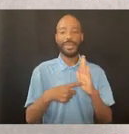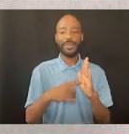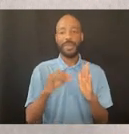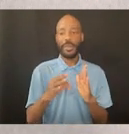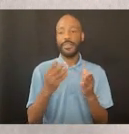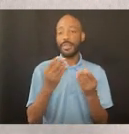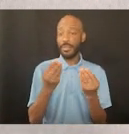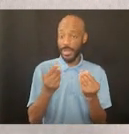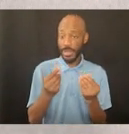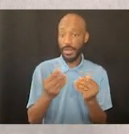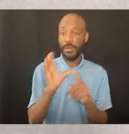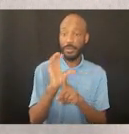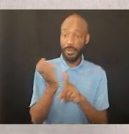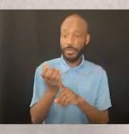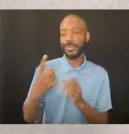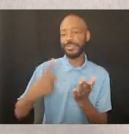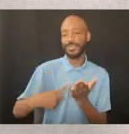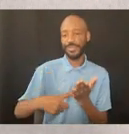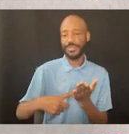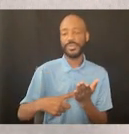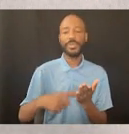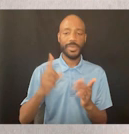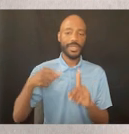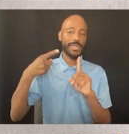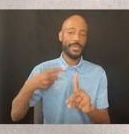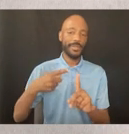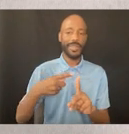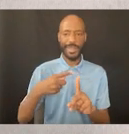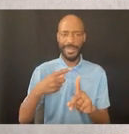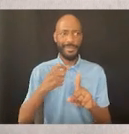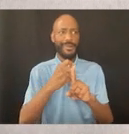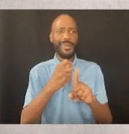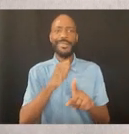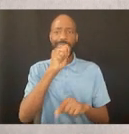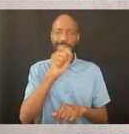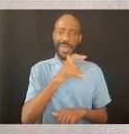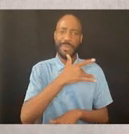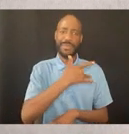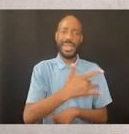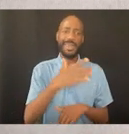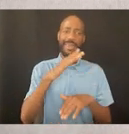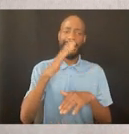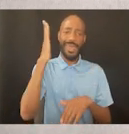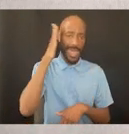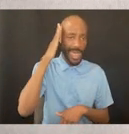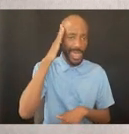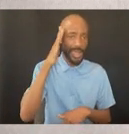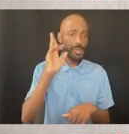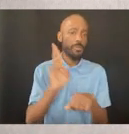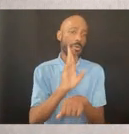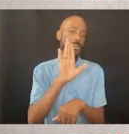culture are discussed, specifically the unusual hats worn by the inhabitants. Please